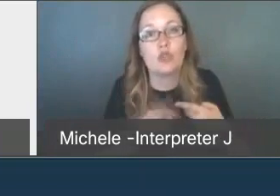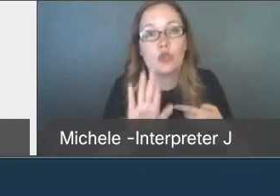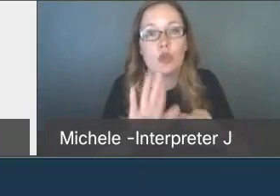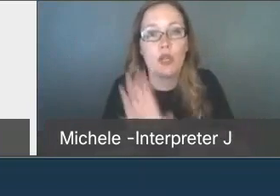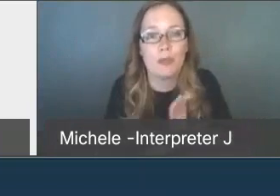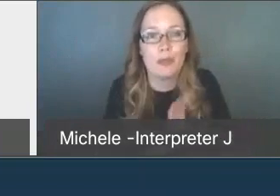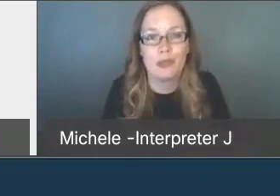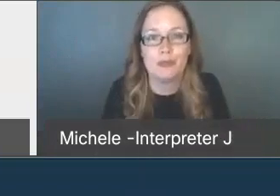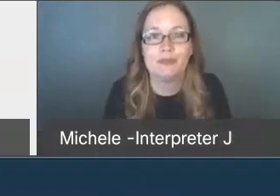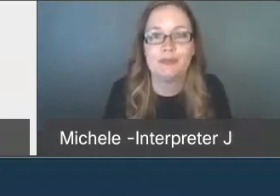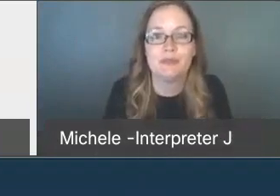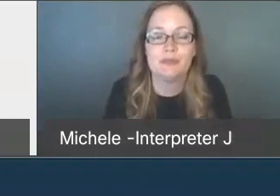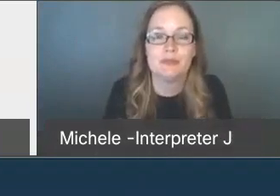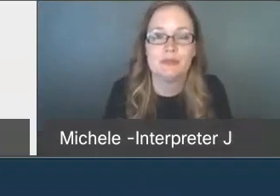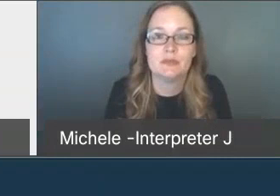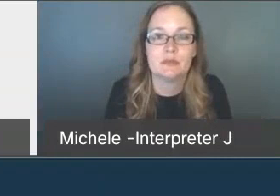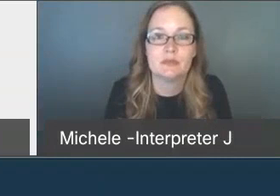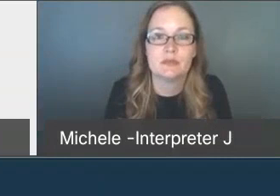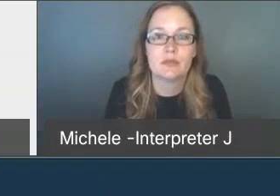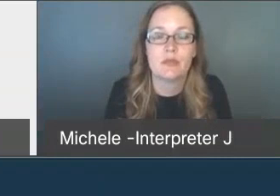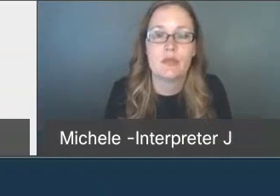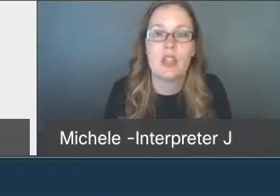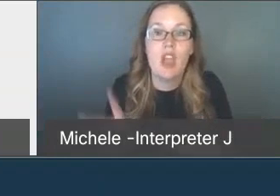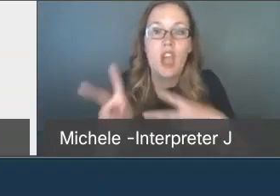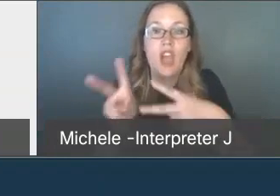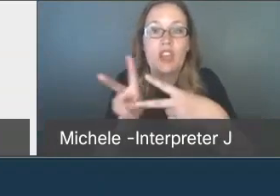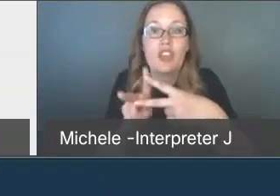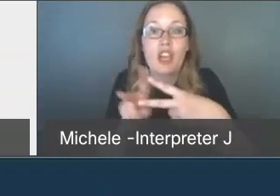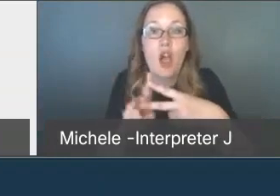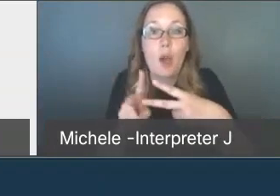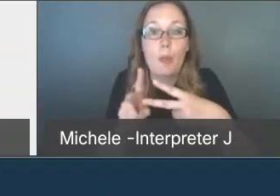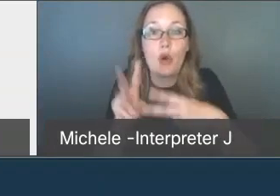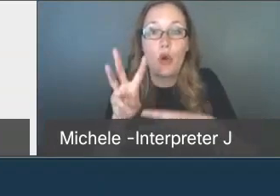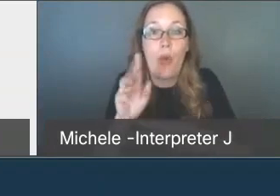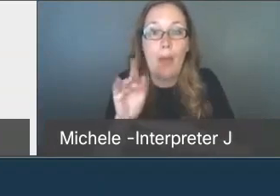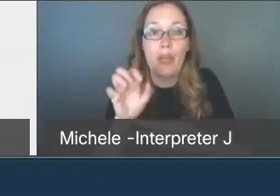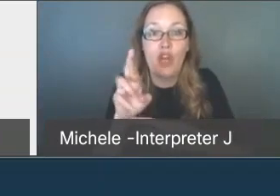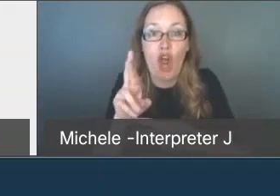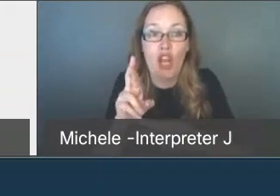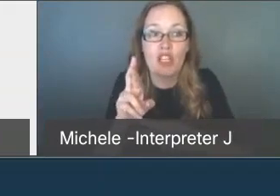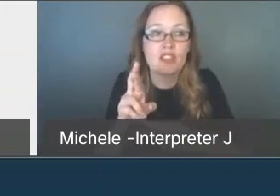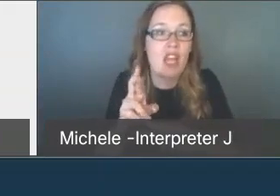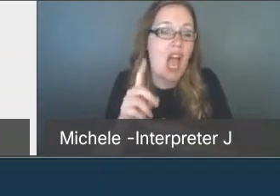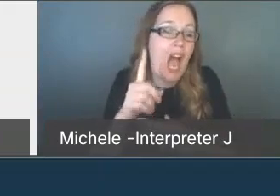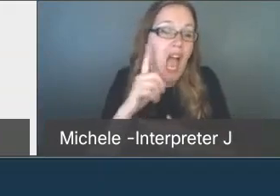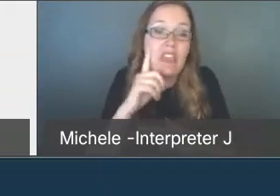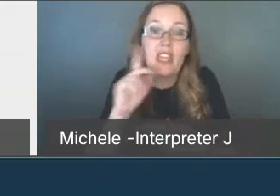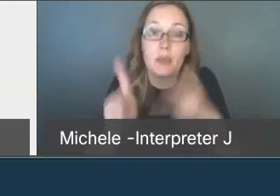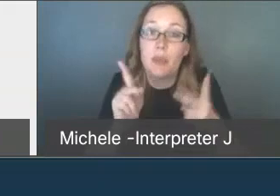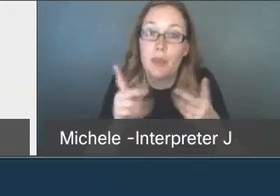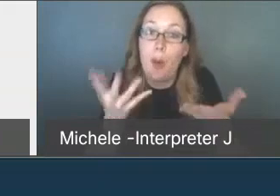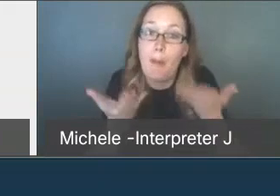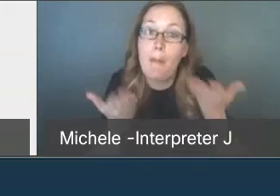computer. There's a couple of webinars coming up from the Gaines Center that I think would be of interest to people that are on